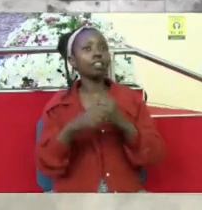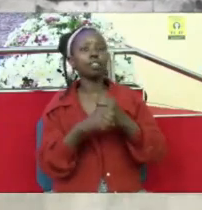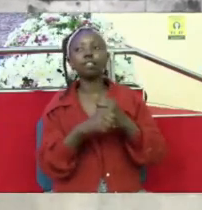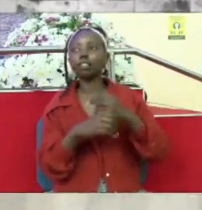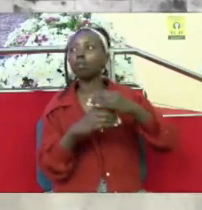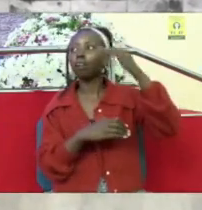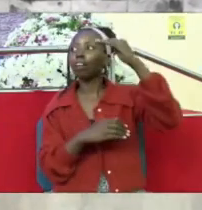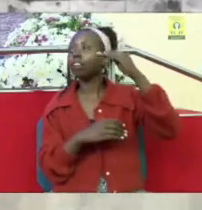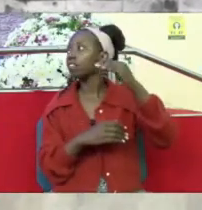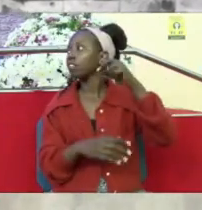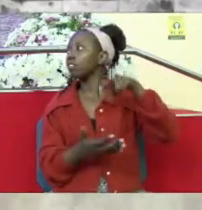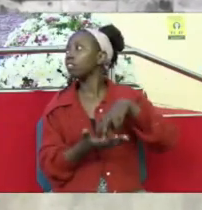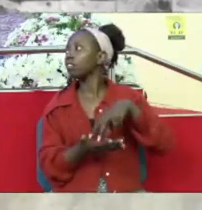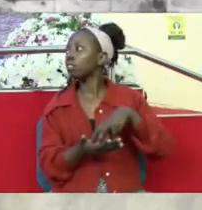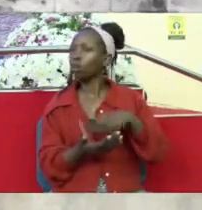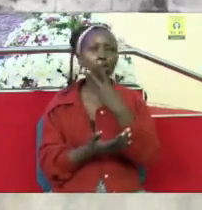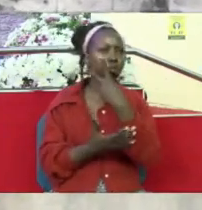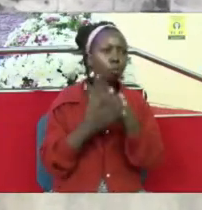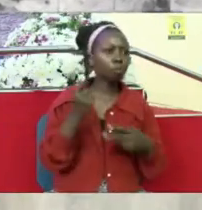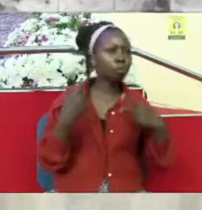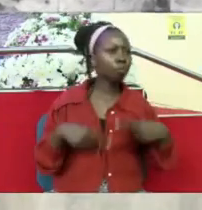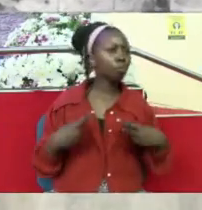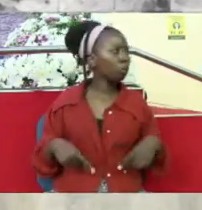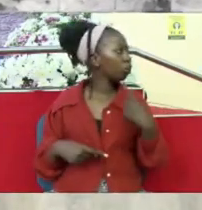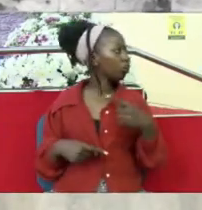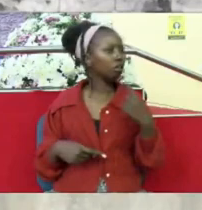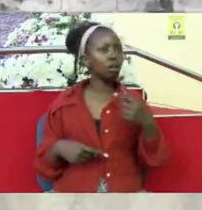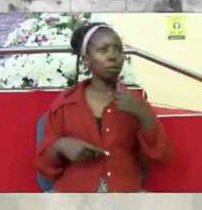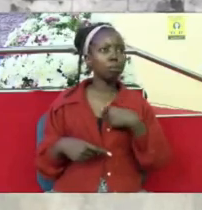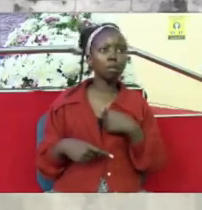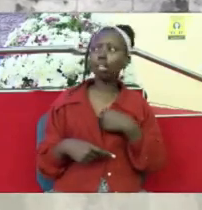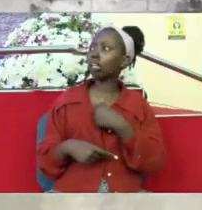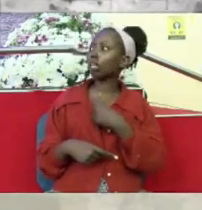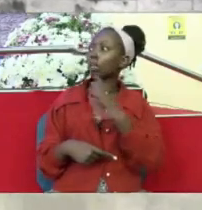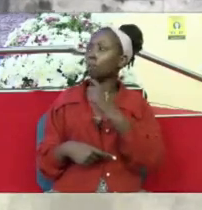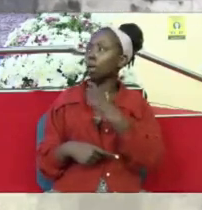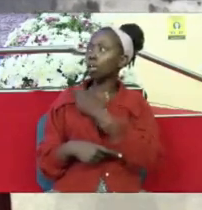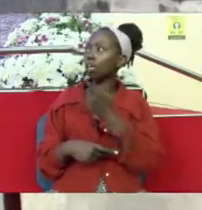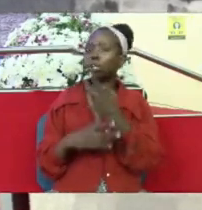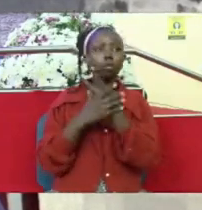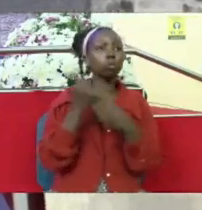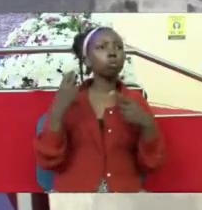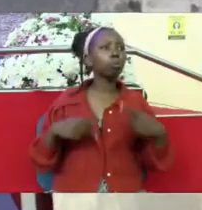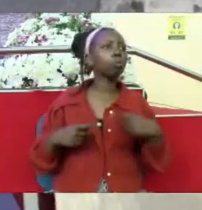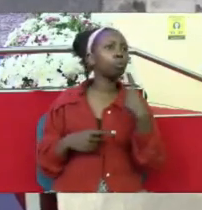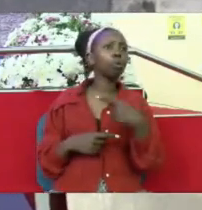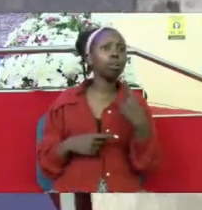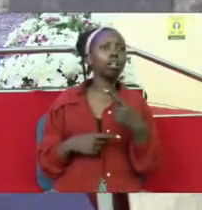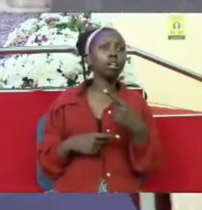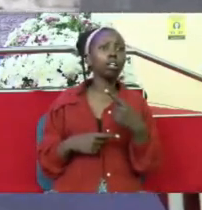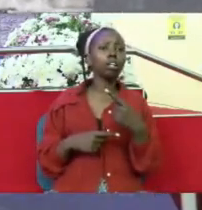Kwa nini masharia peke yake na mimi? Now that's how serious it is, masharia. That's how. And you know there was one time